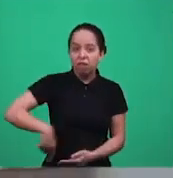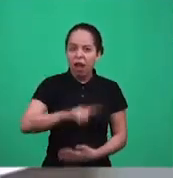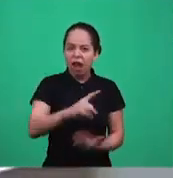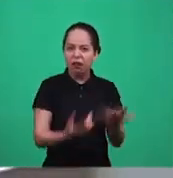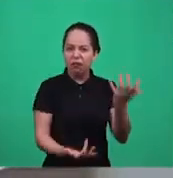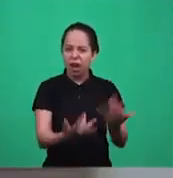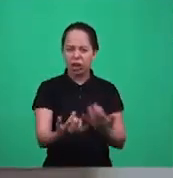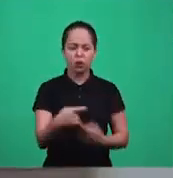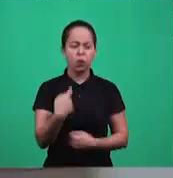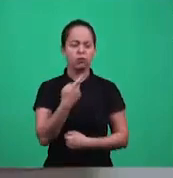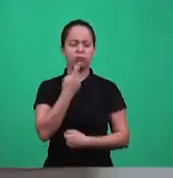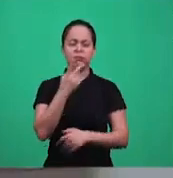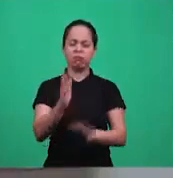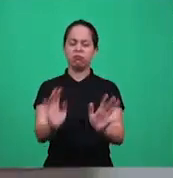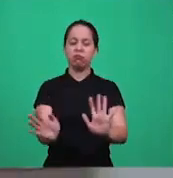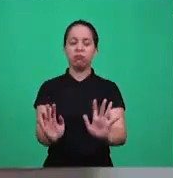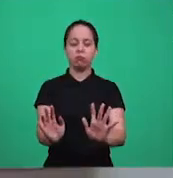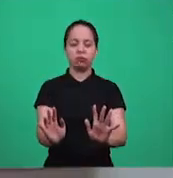Look,